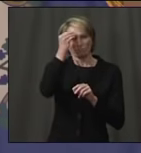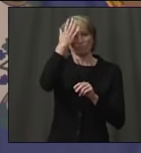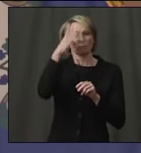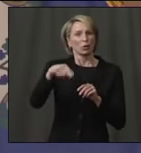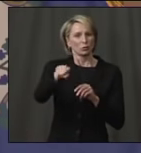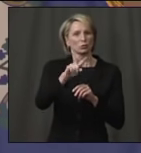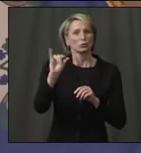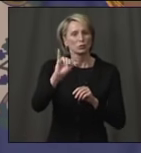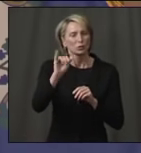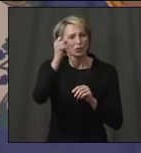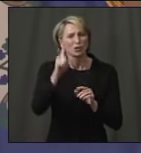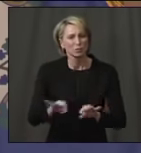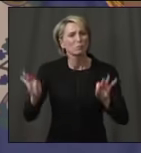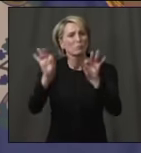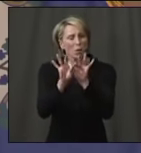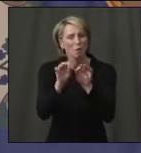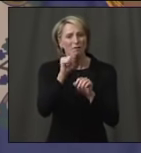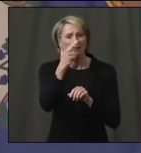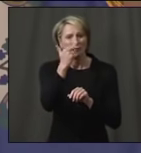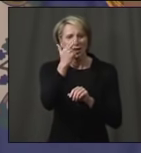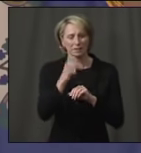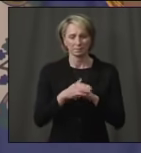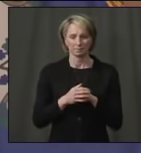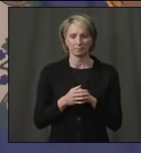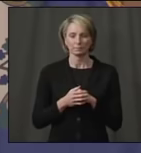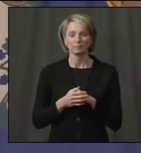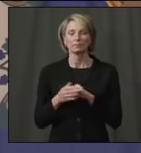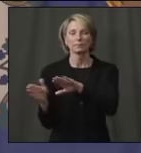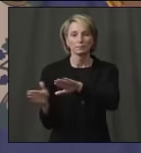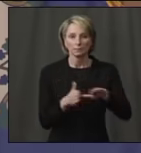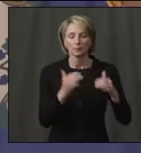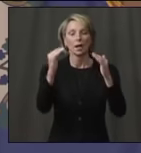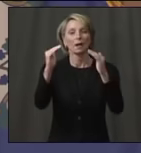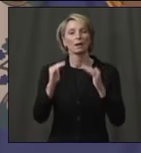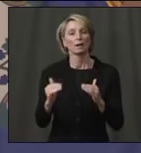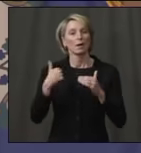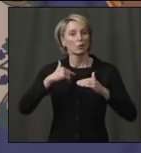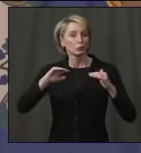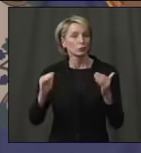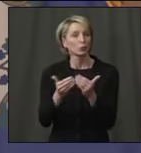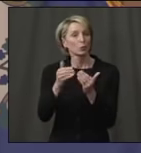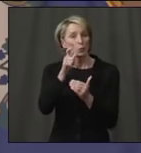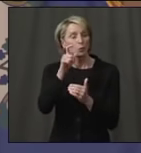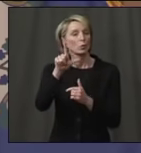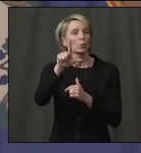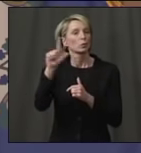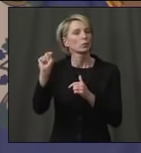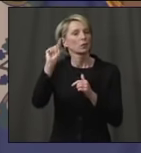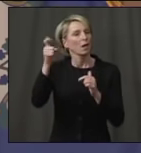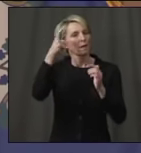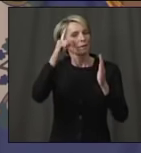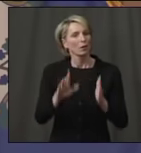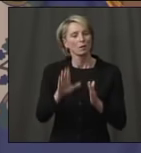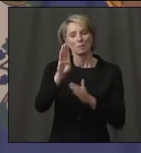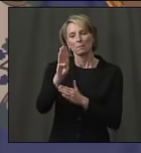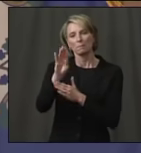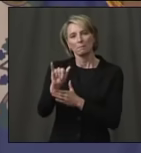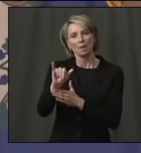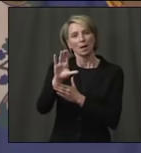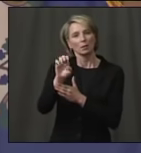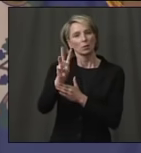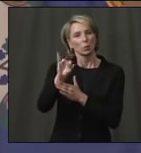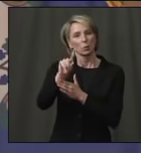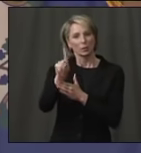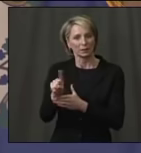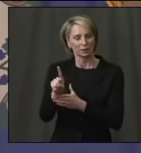just introduce to you Susan Bicewicz, who needs no introduction, our amazing Lieutenant Governor. As you maybe know, she's been